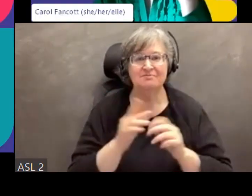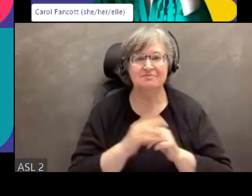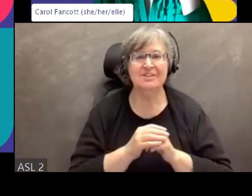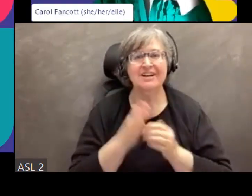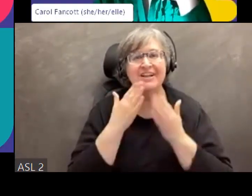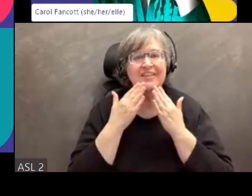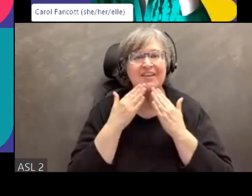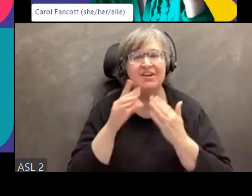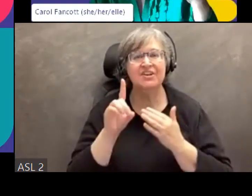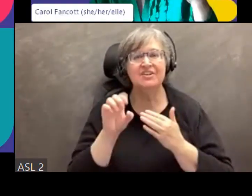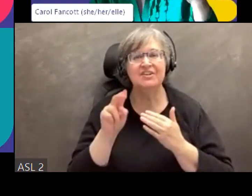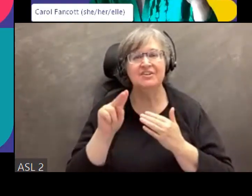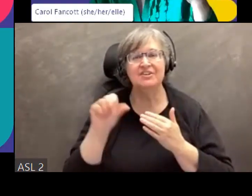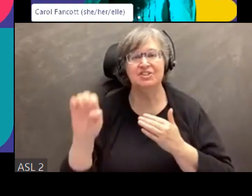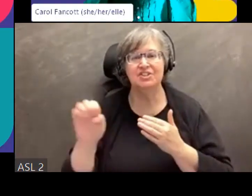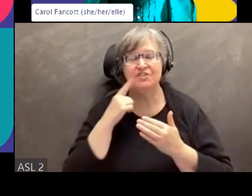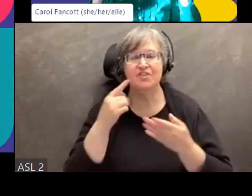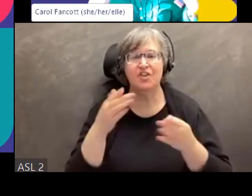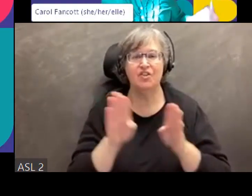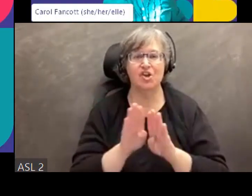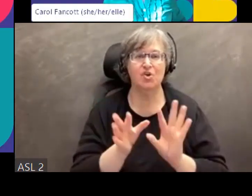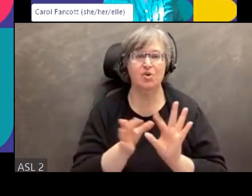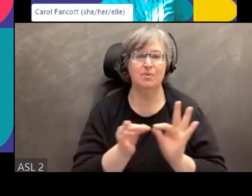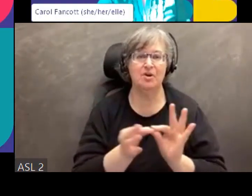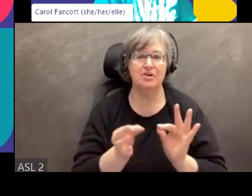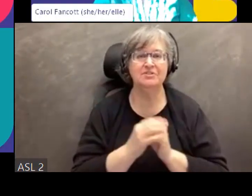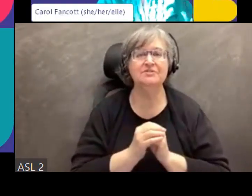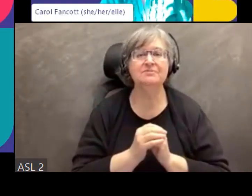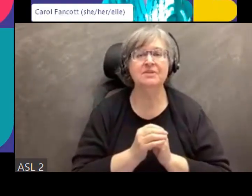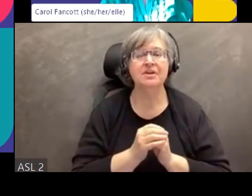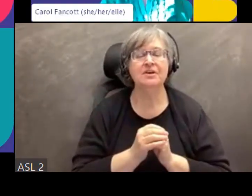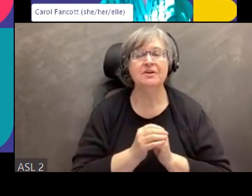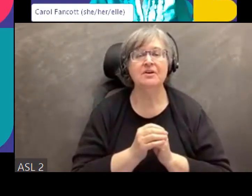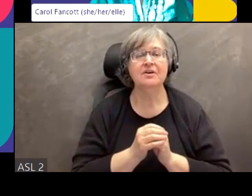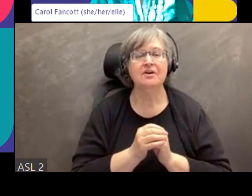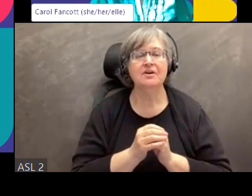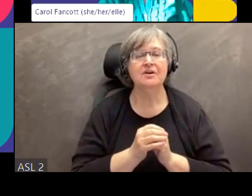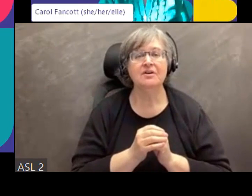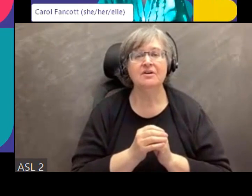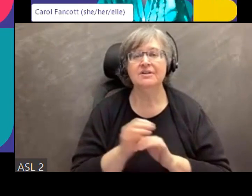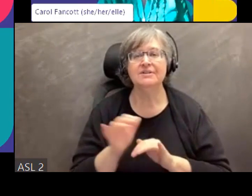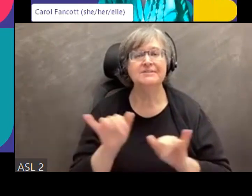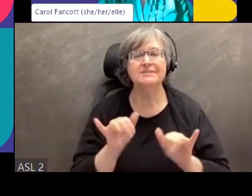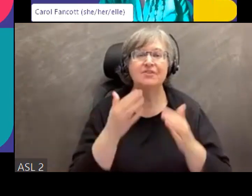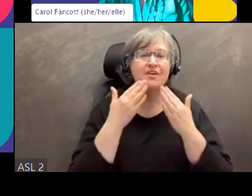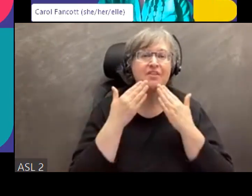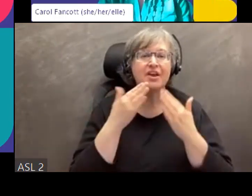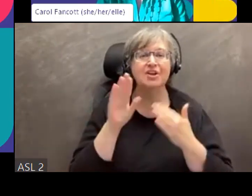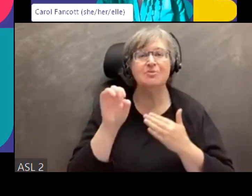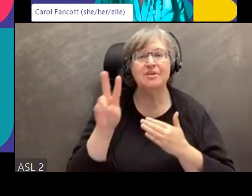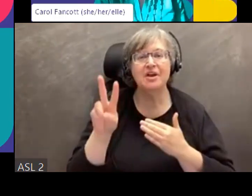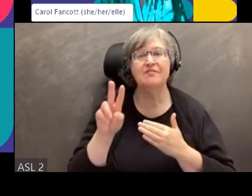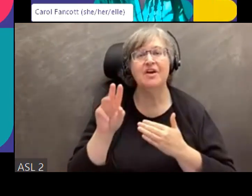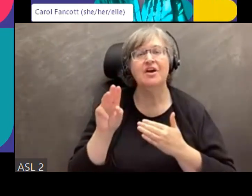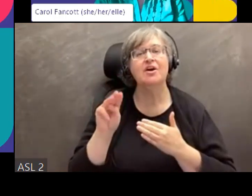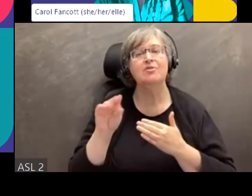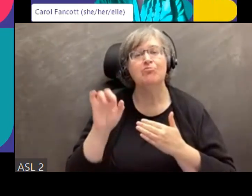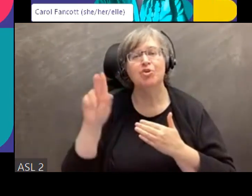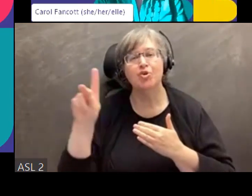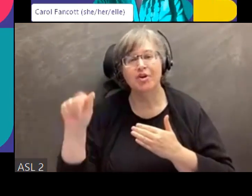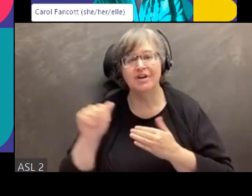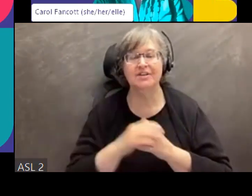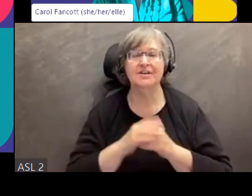Thanks, folks. And thank you, Denise, for those closing reflections, and just echoing my thanks to Bev